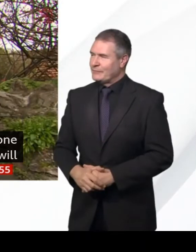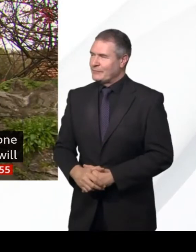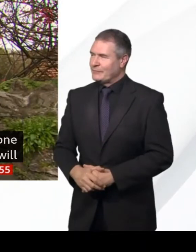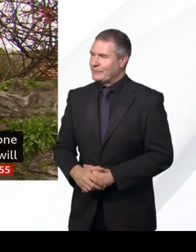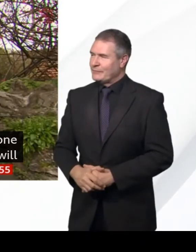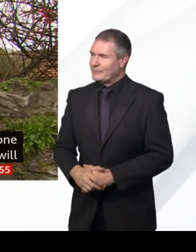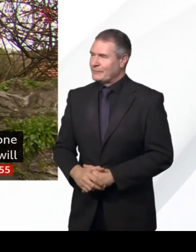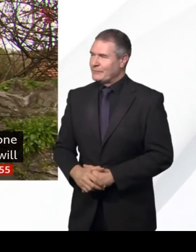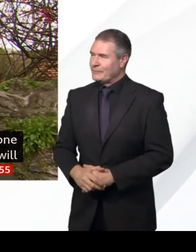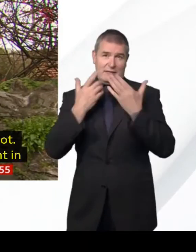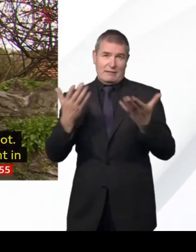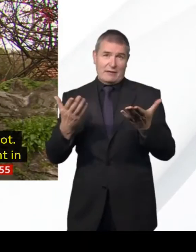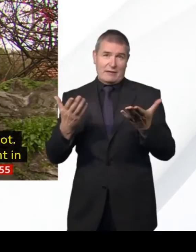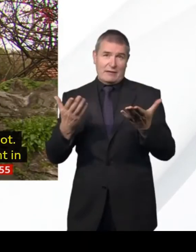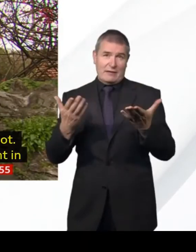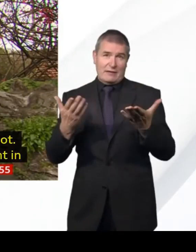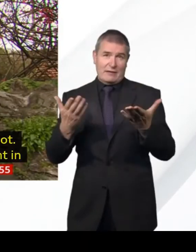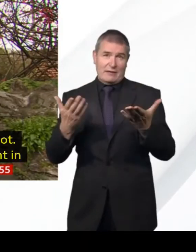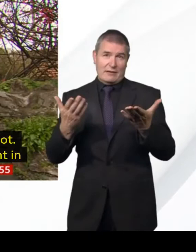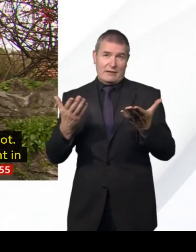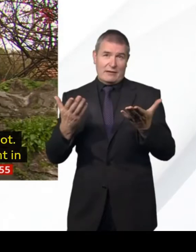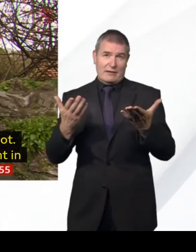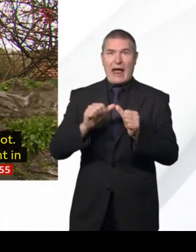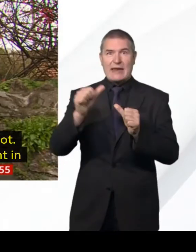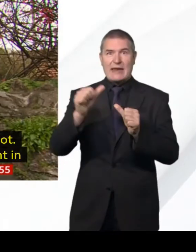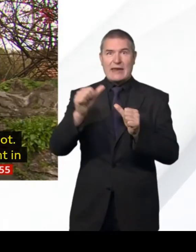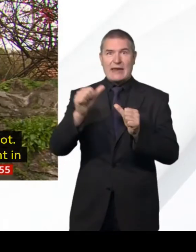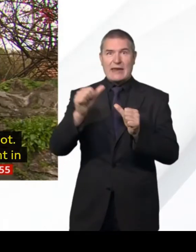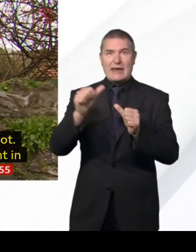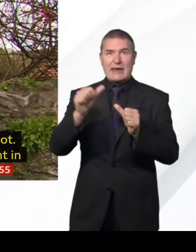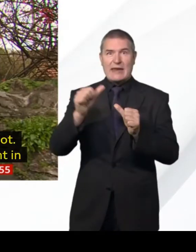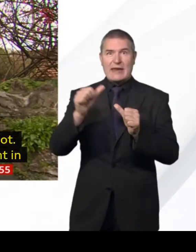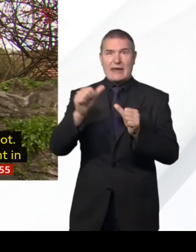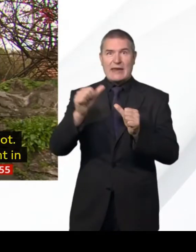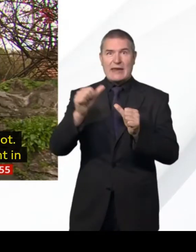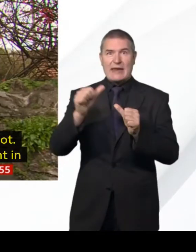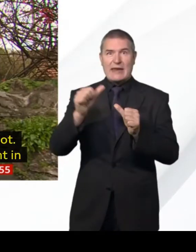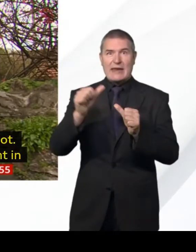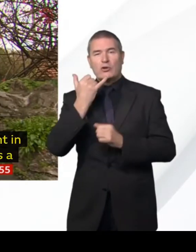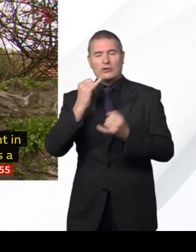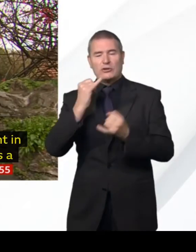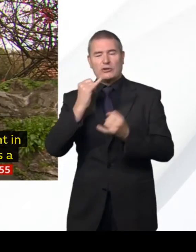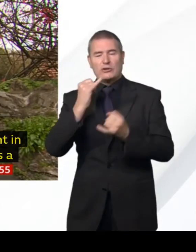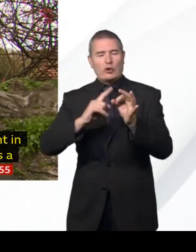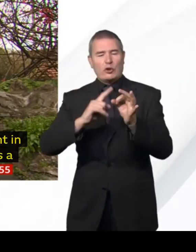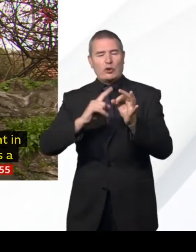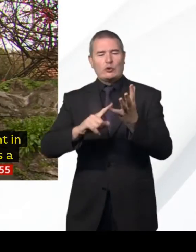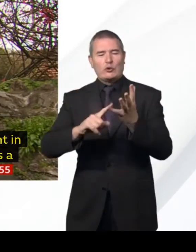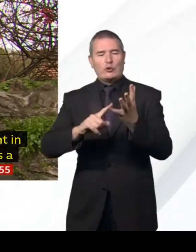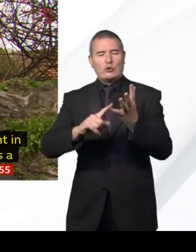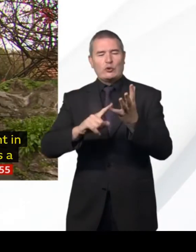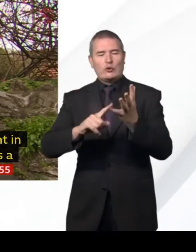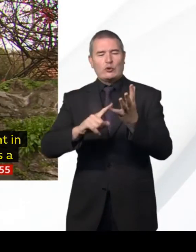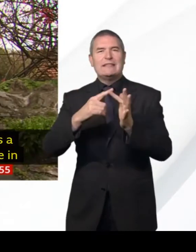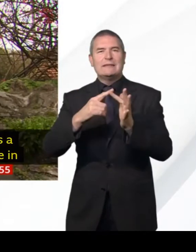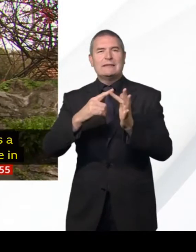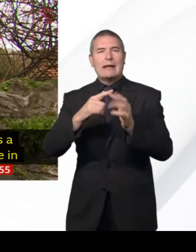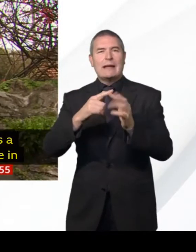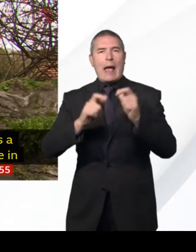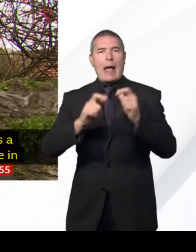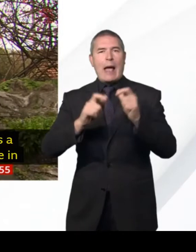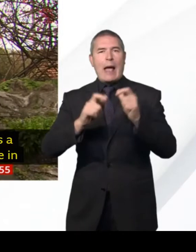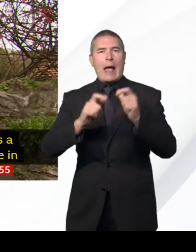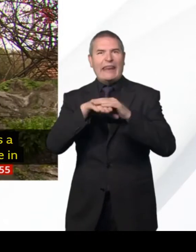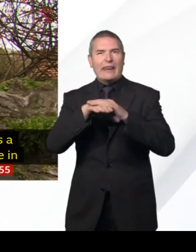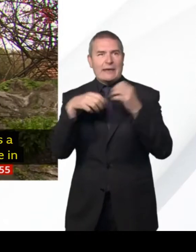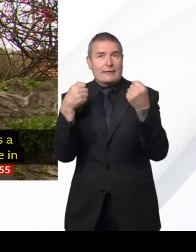people in our next installation, which will be the Cheddar Phone Box Squeeze, to see just how many people we can fit in the phone box,